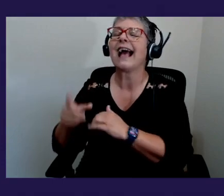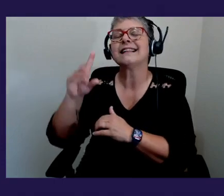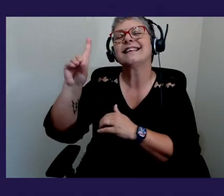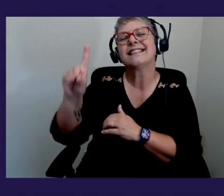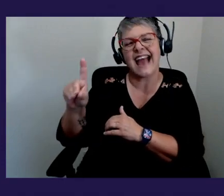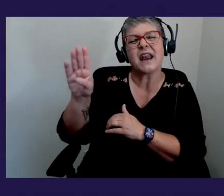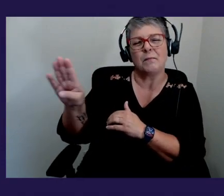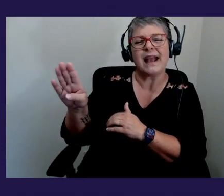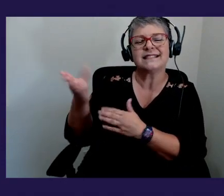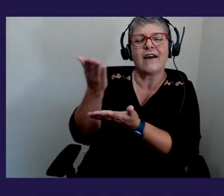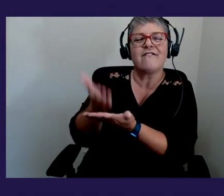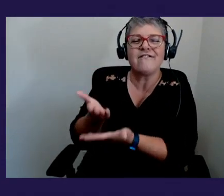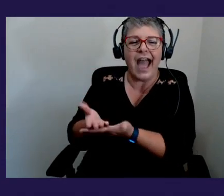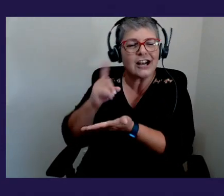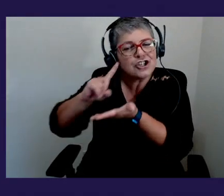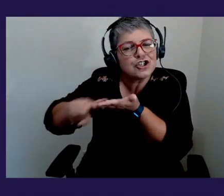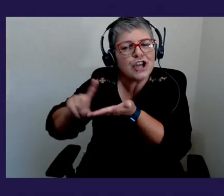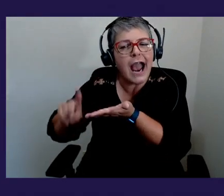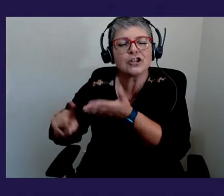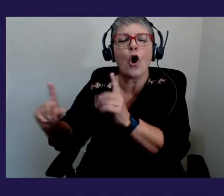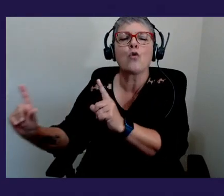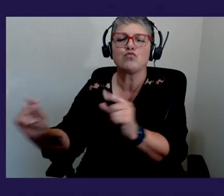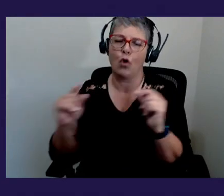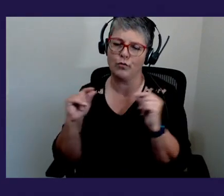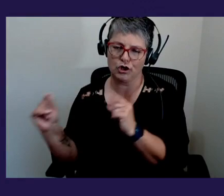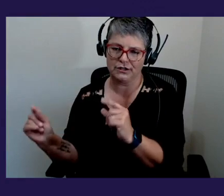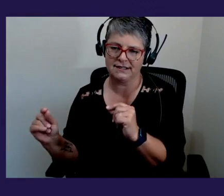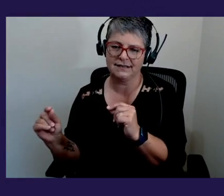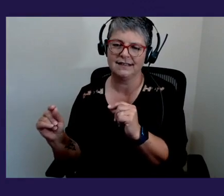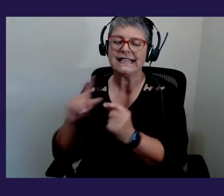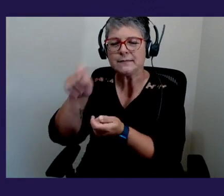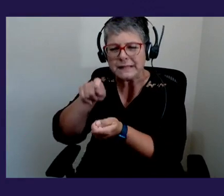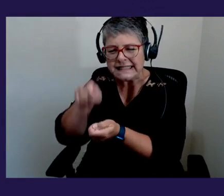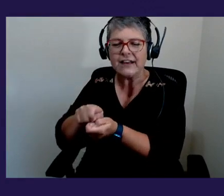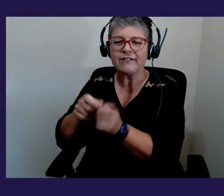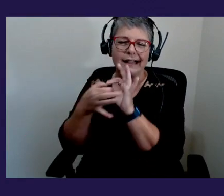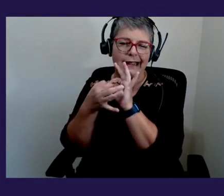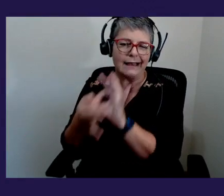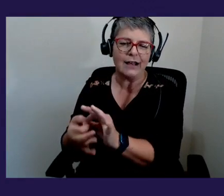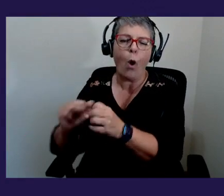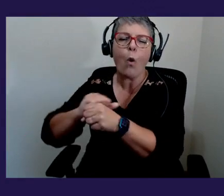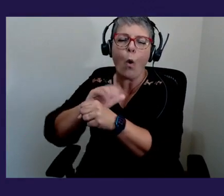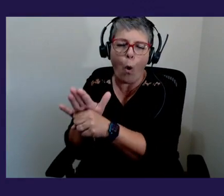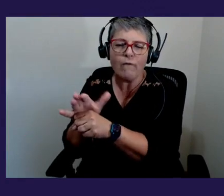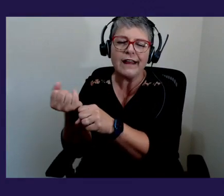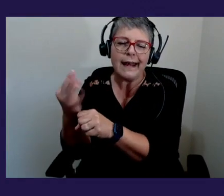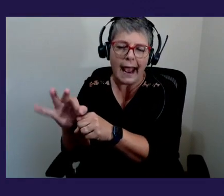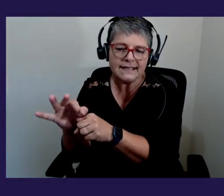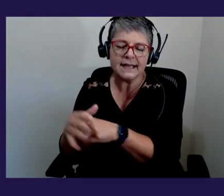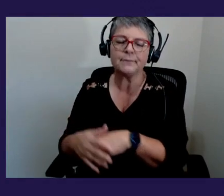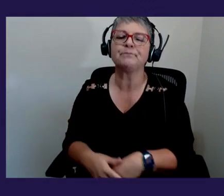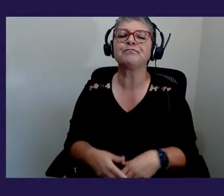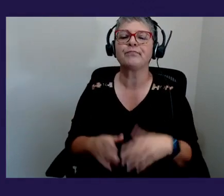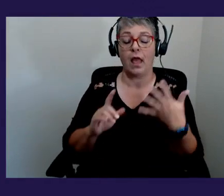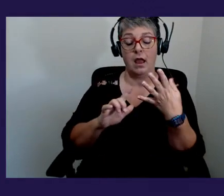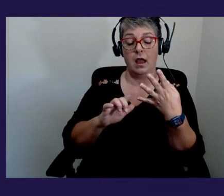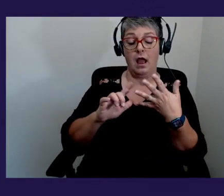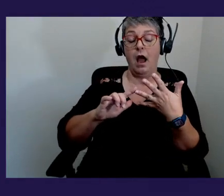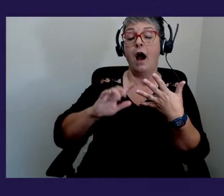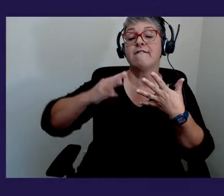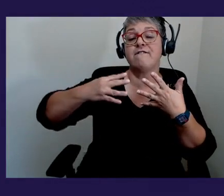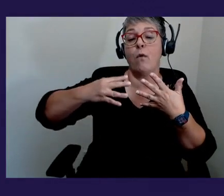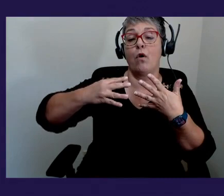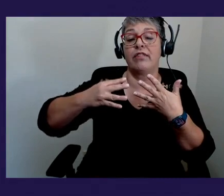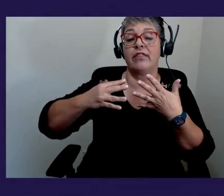well as misinformation specifically about COVID-19. And then the fourth category contained information